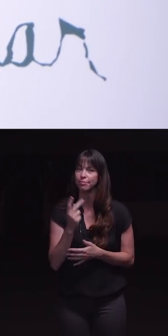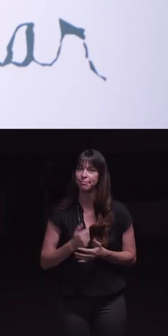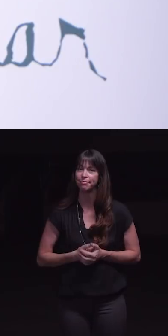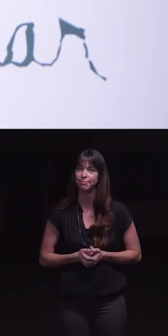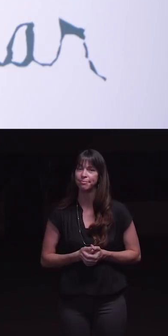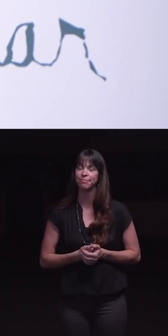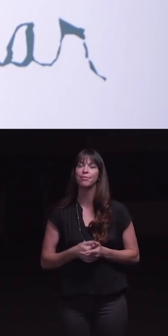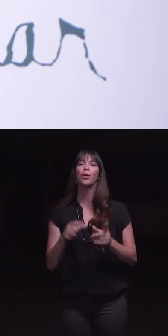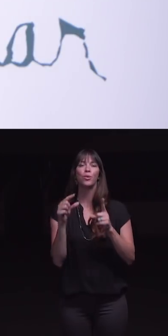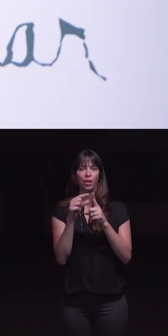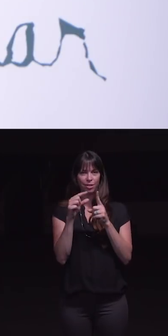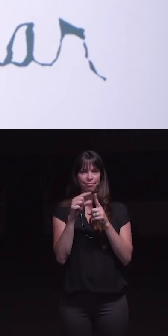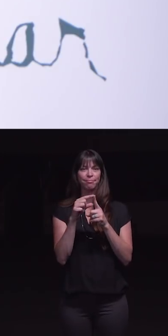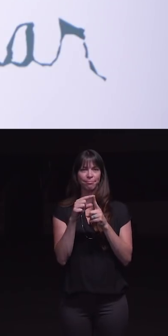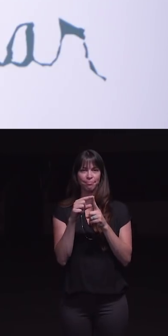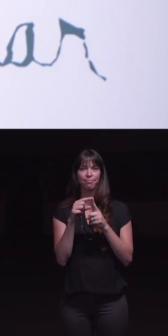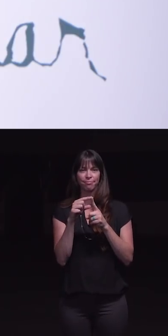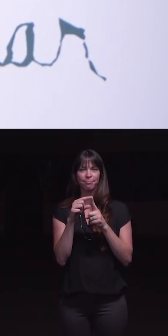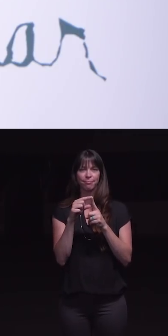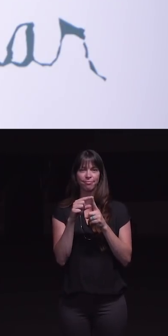see? It's a word.